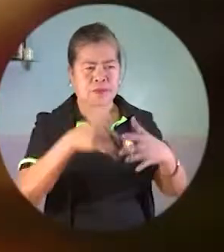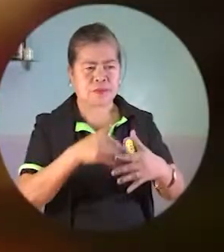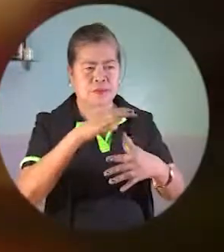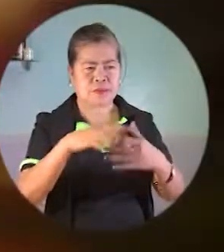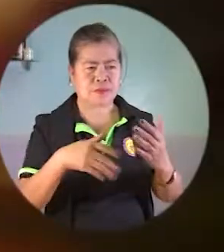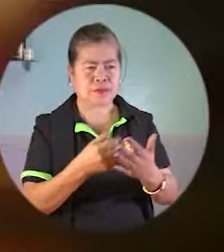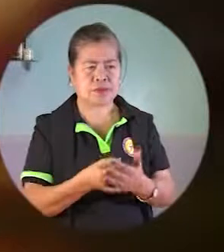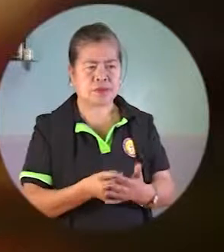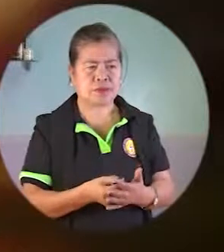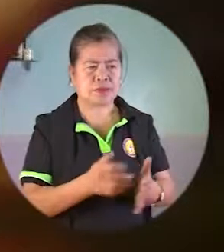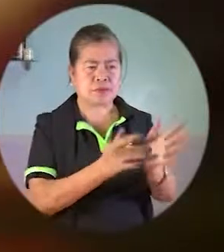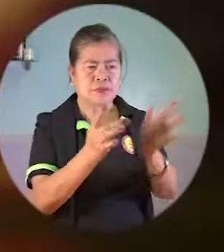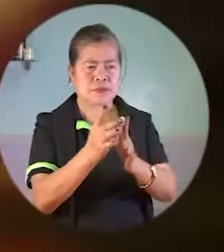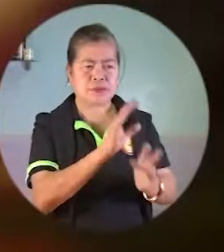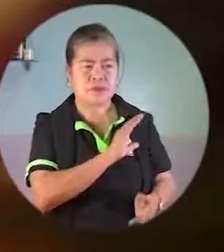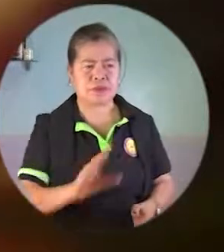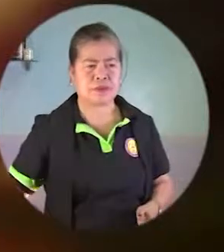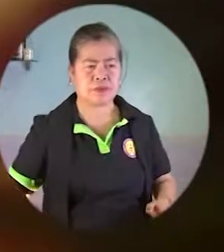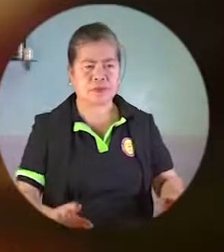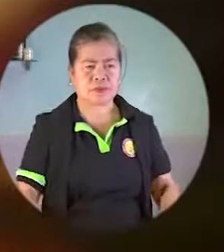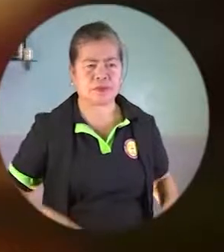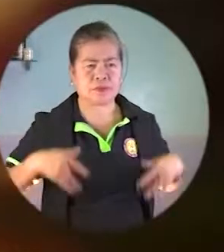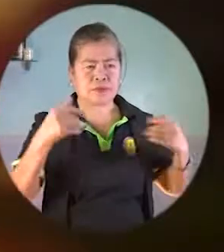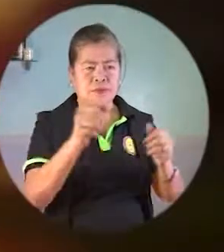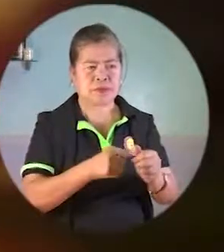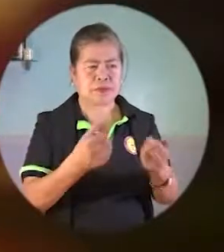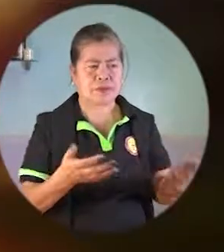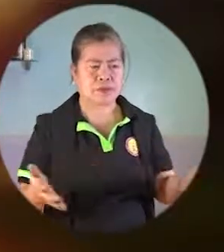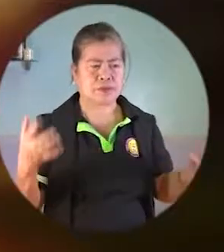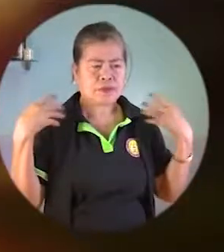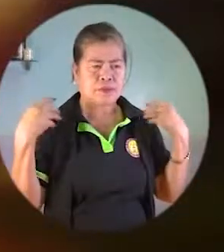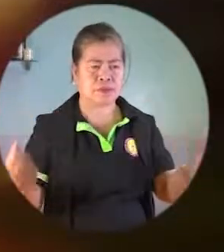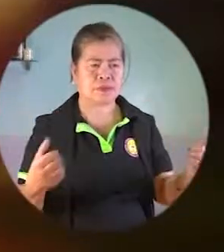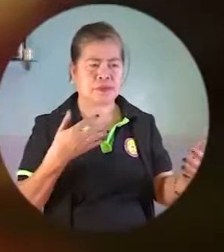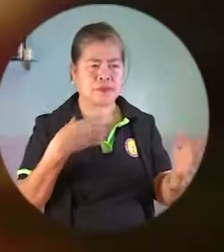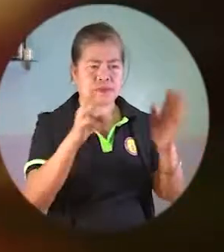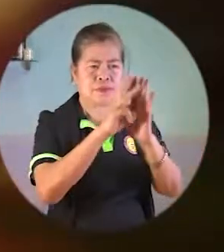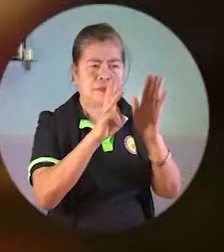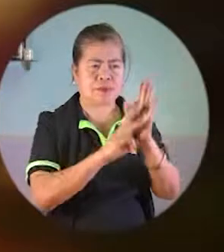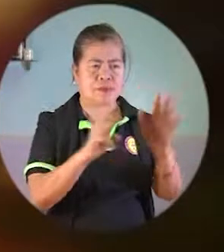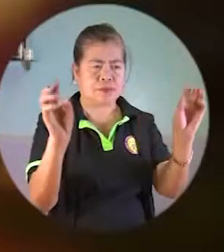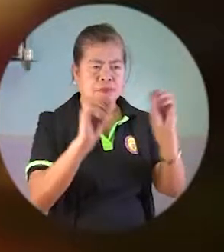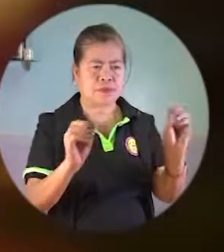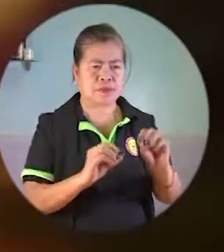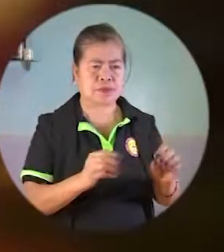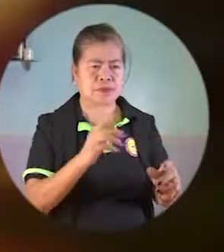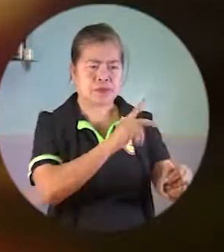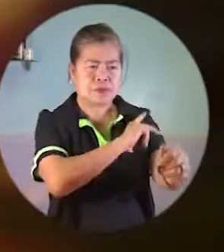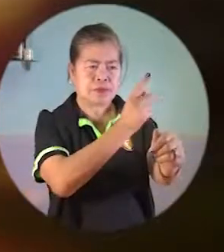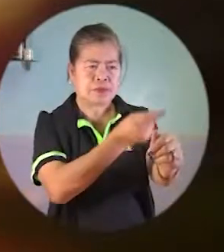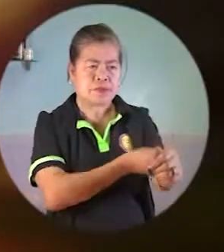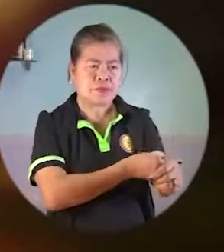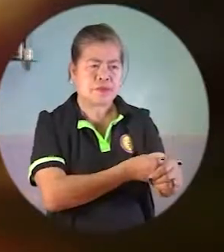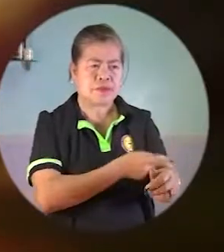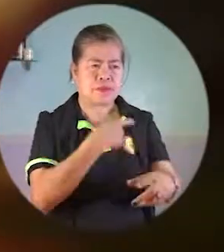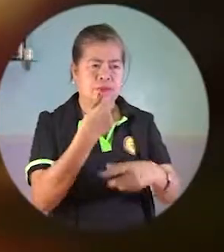feelings, inclinations, Jesus Christ's life in everything. Heal my will of lack of